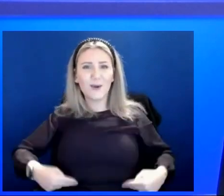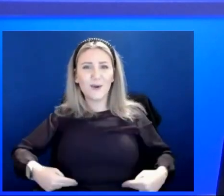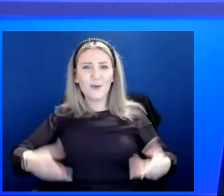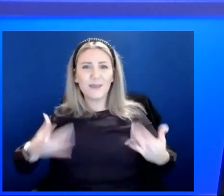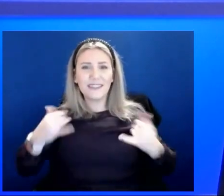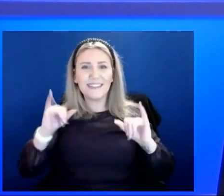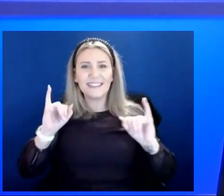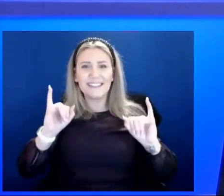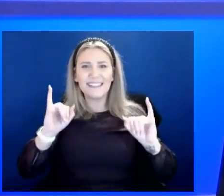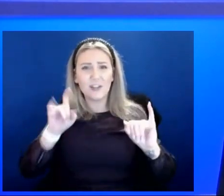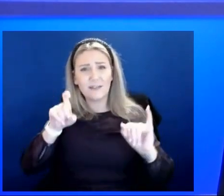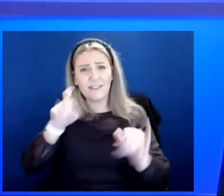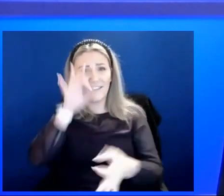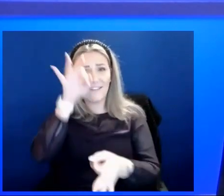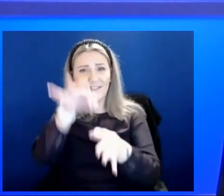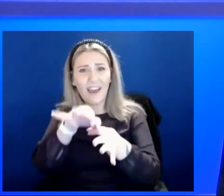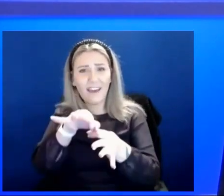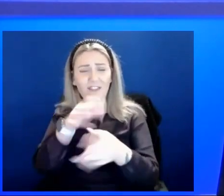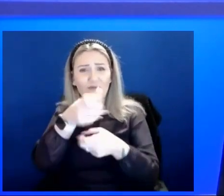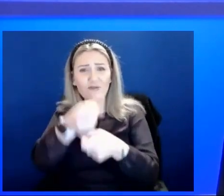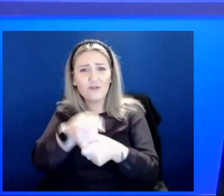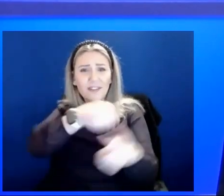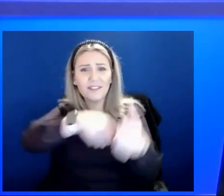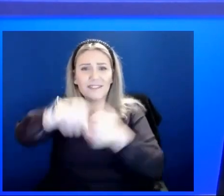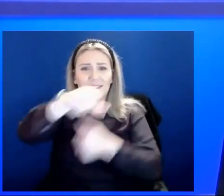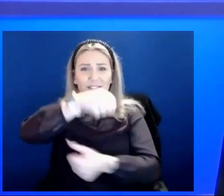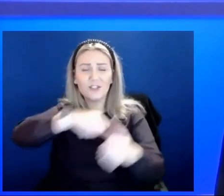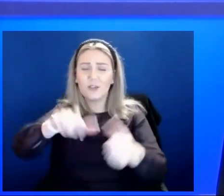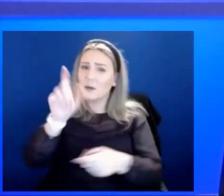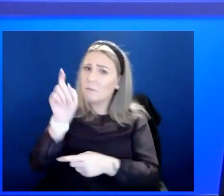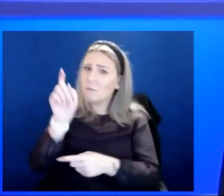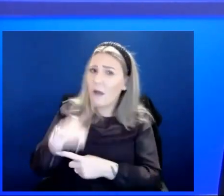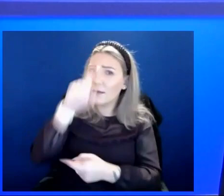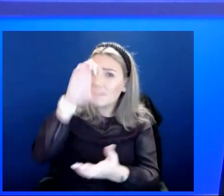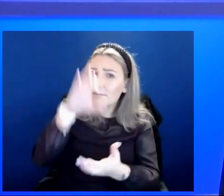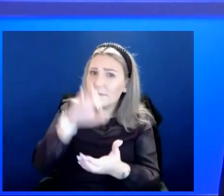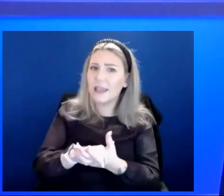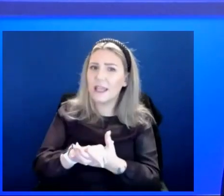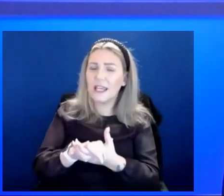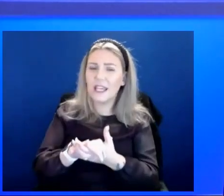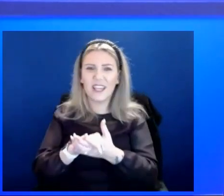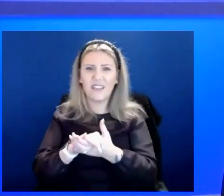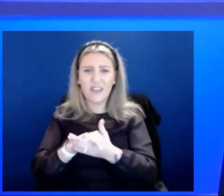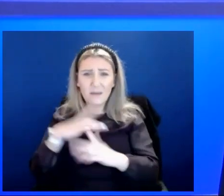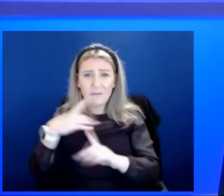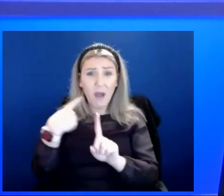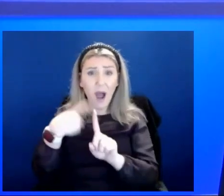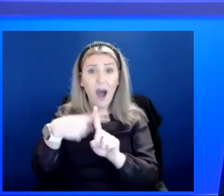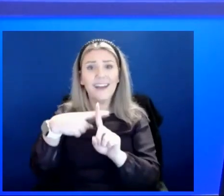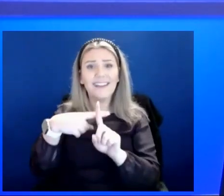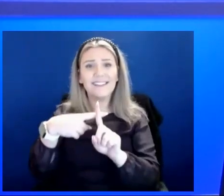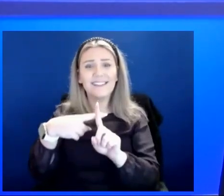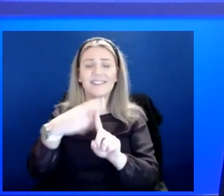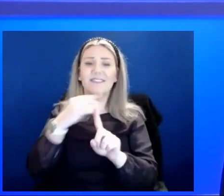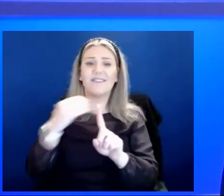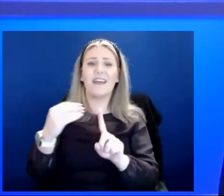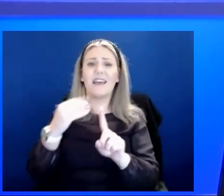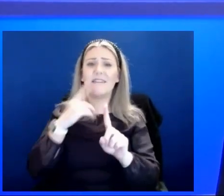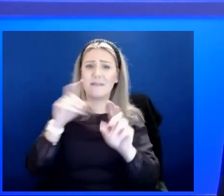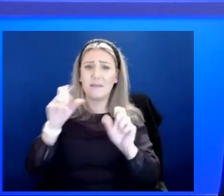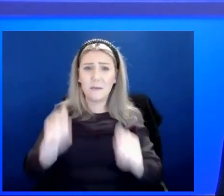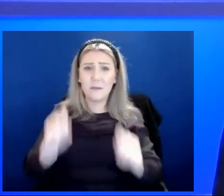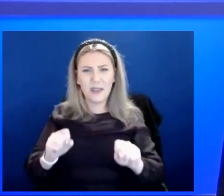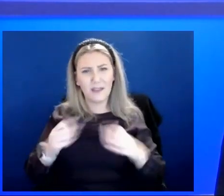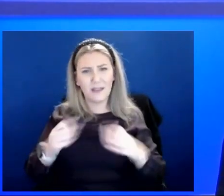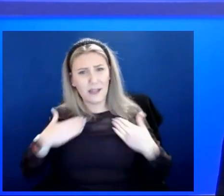in. We have to trust in one another. We have to believe in the positivity and the ability of the human spirit. And